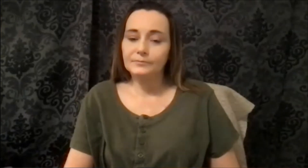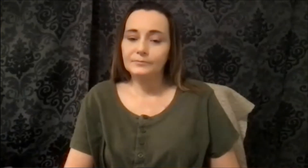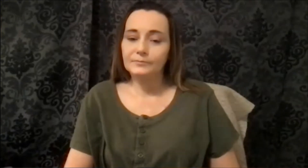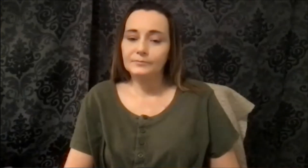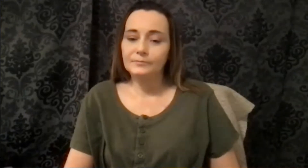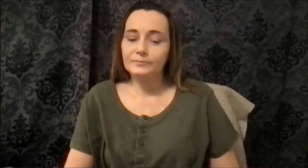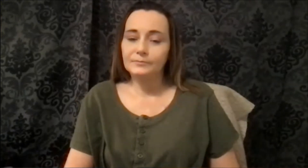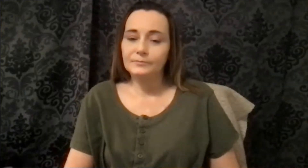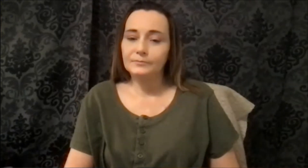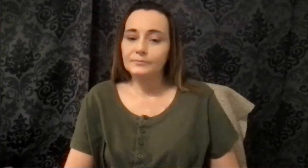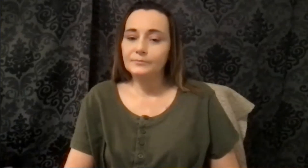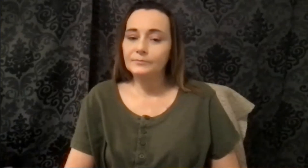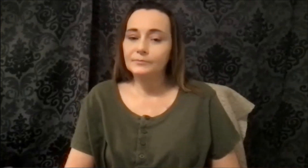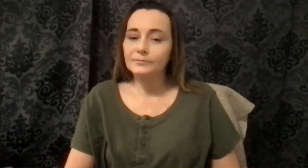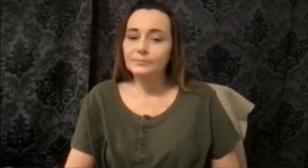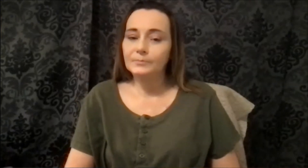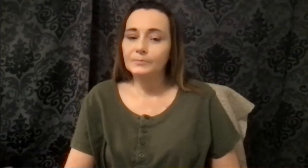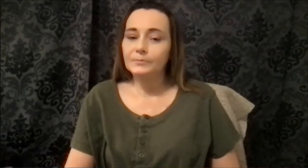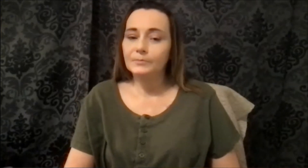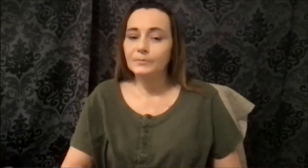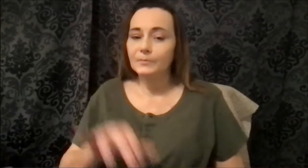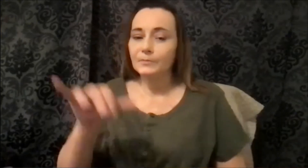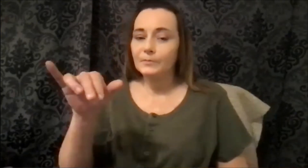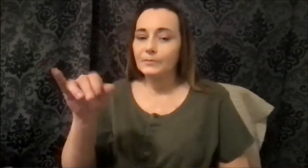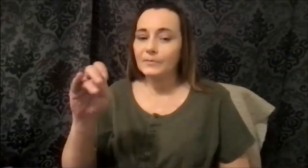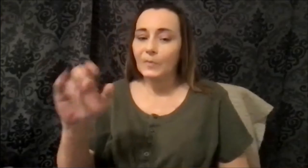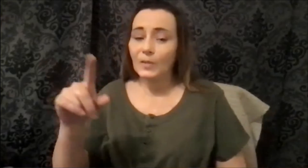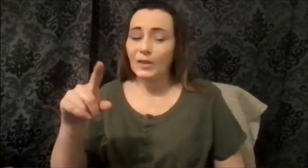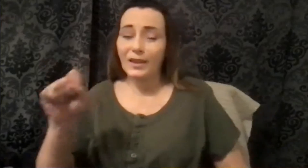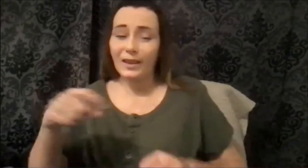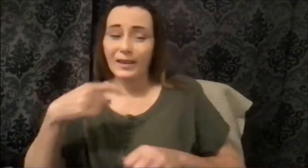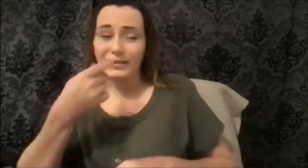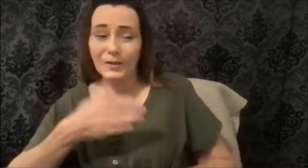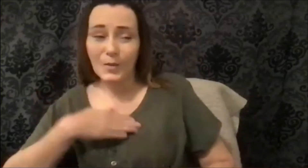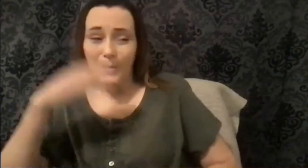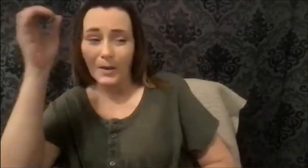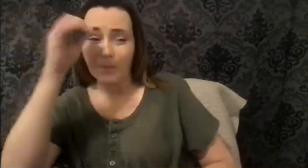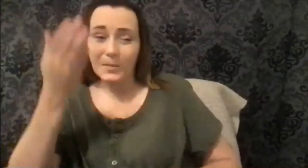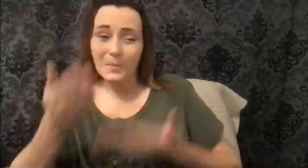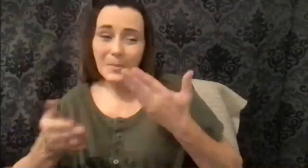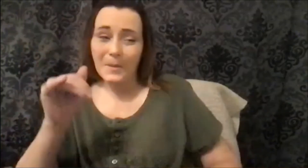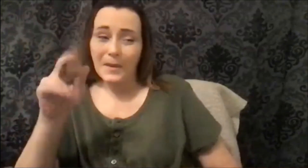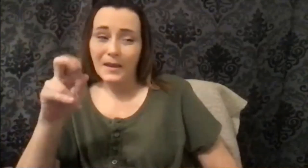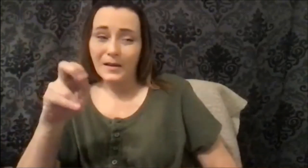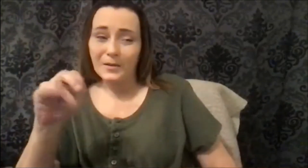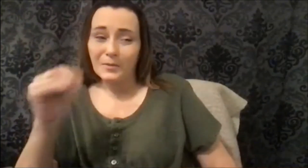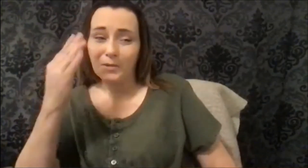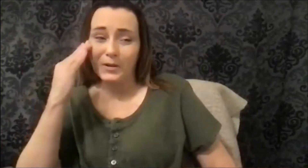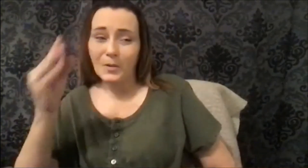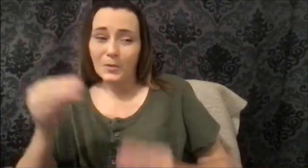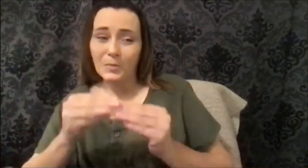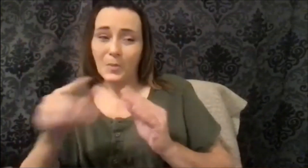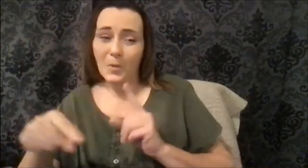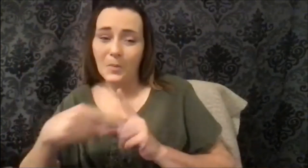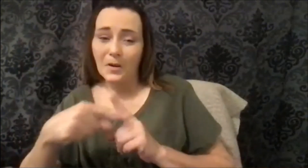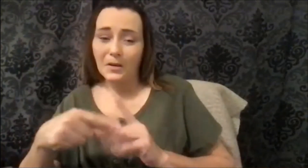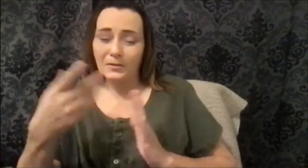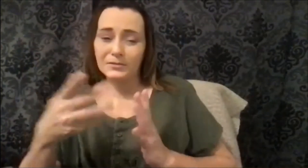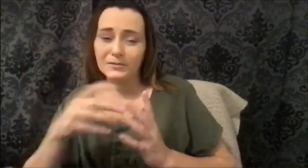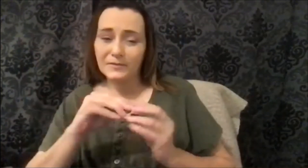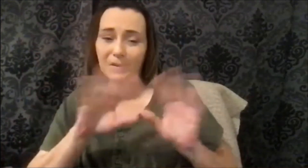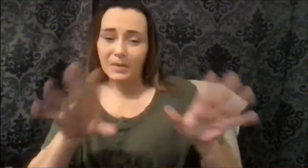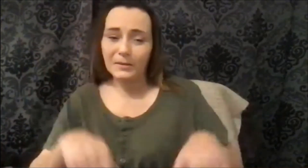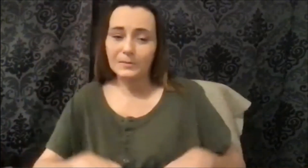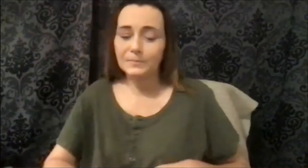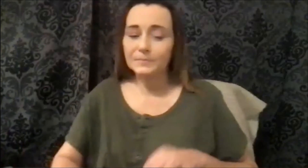I could tell you my opinion, but maybe Irene knows a more precise answer. Well, we